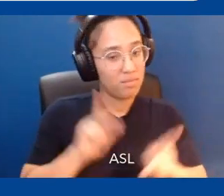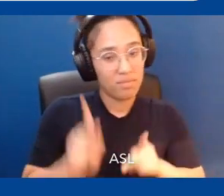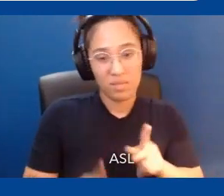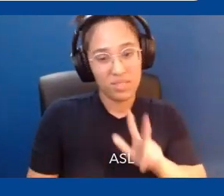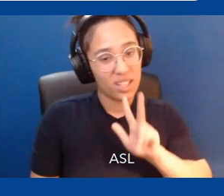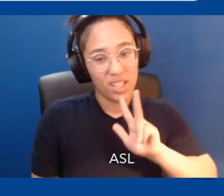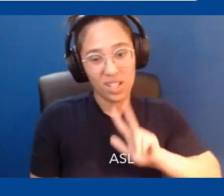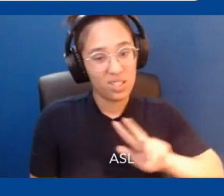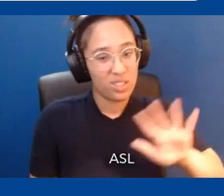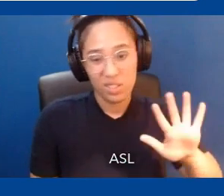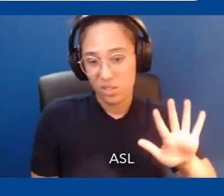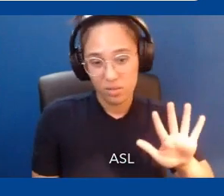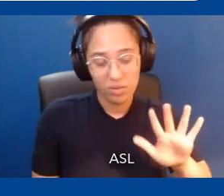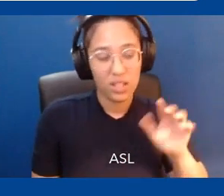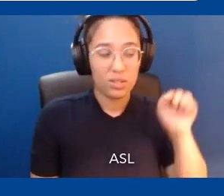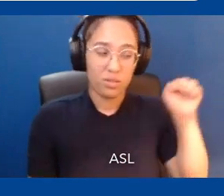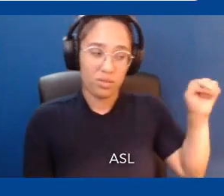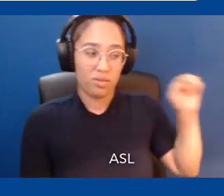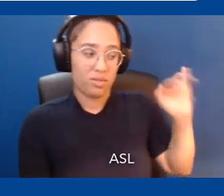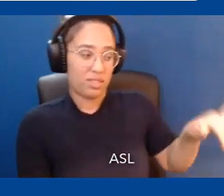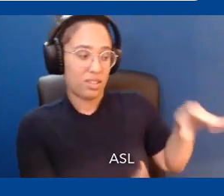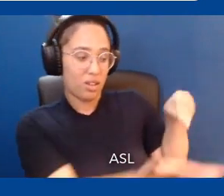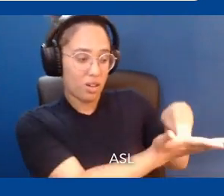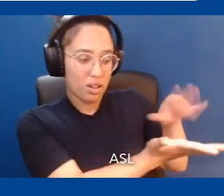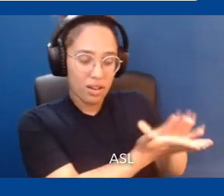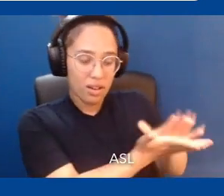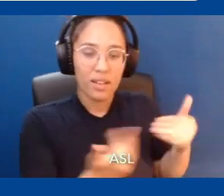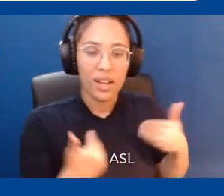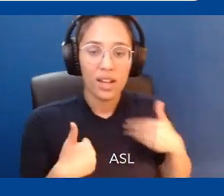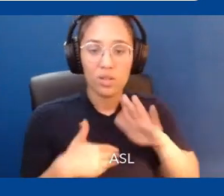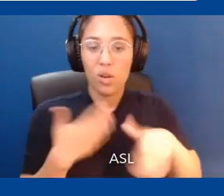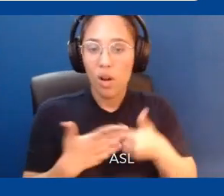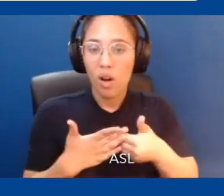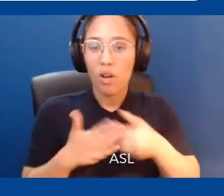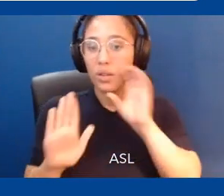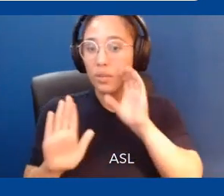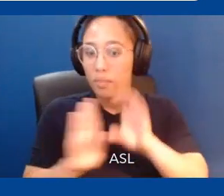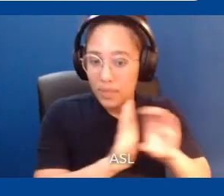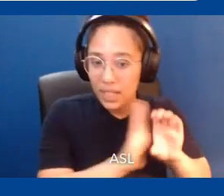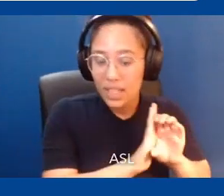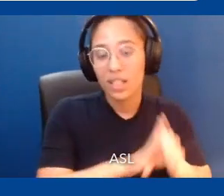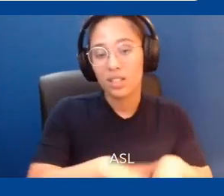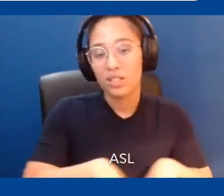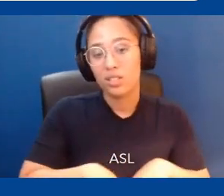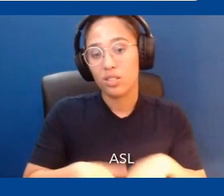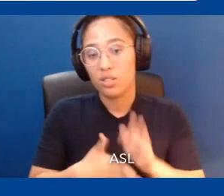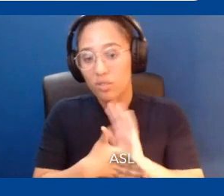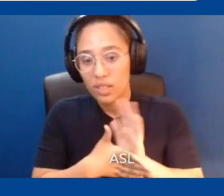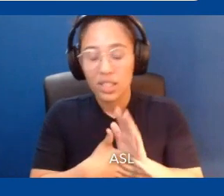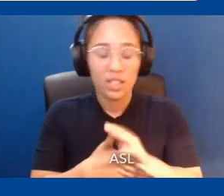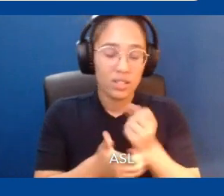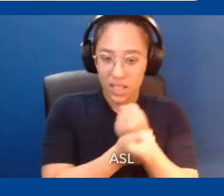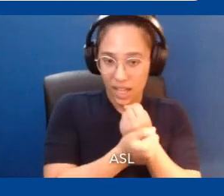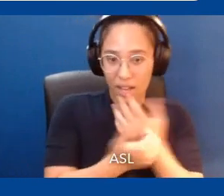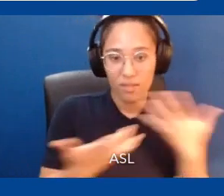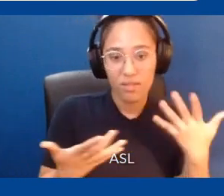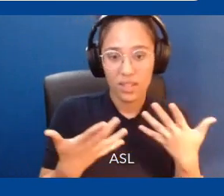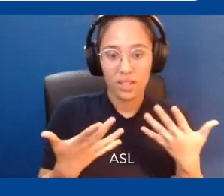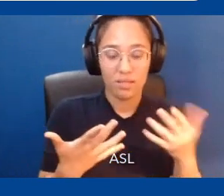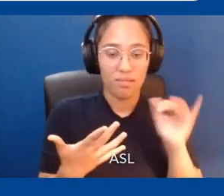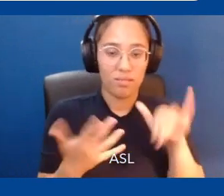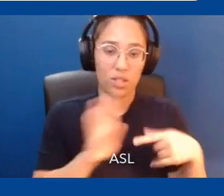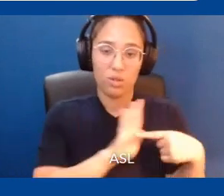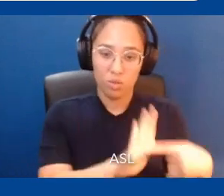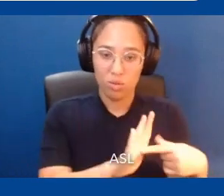images, pictures of trans people. And yes, regards like Silence is a